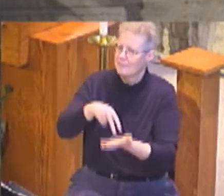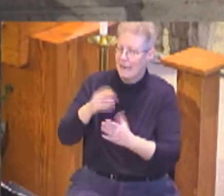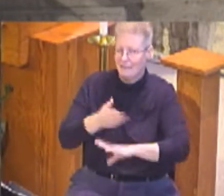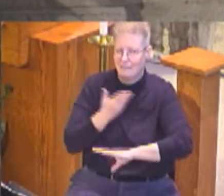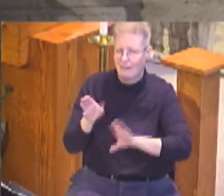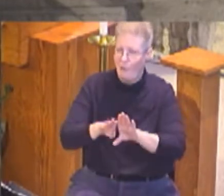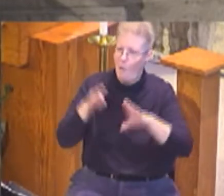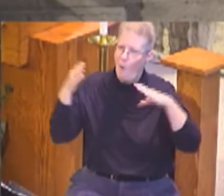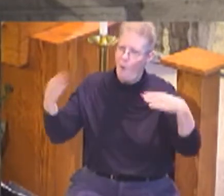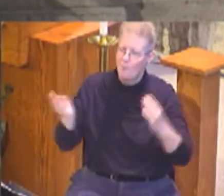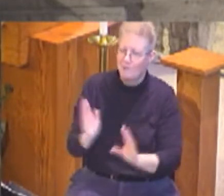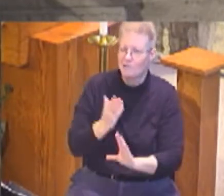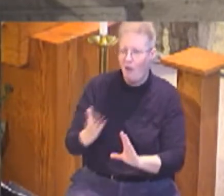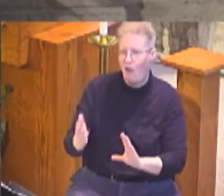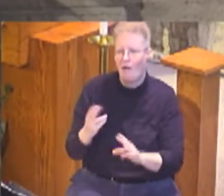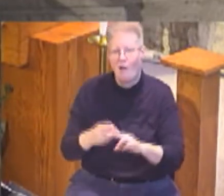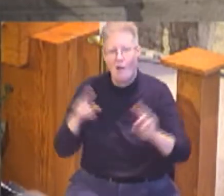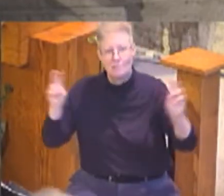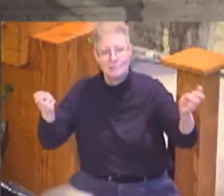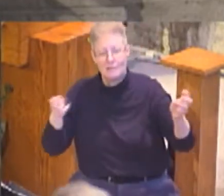song, God, You Are.